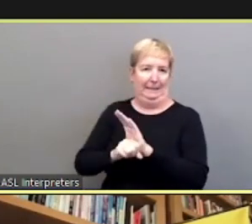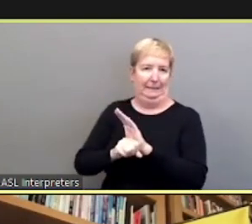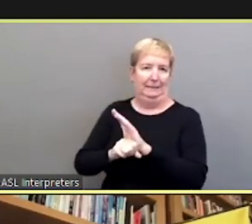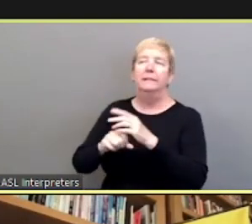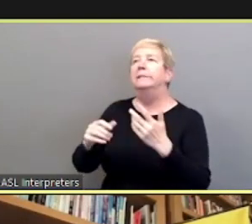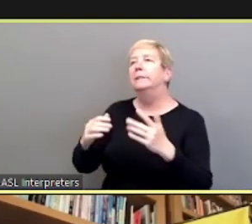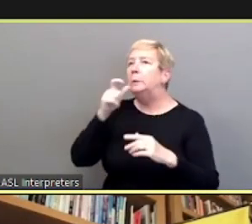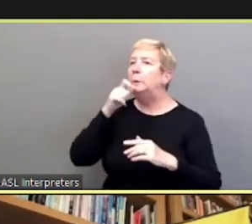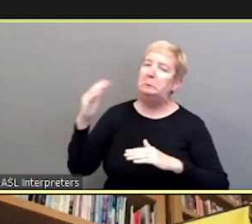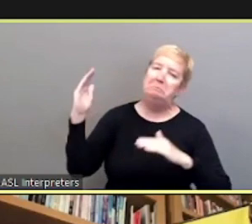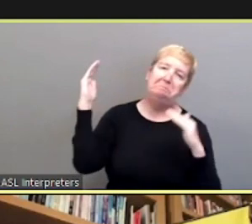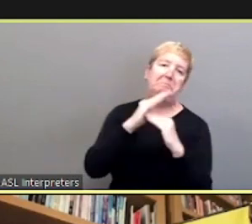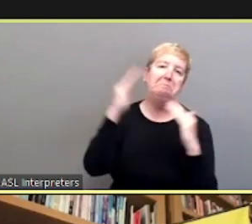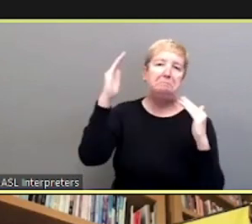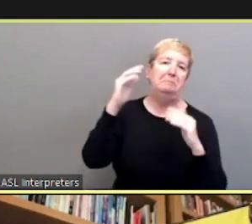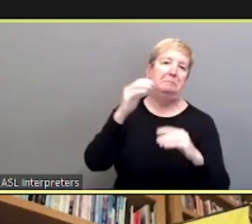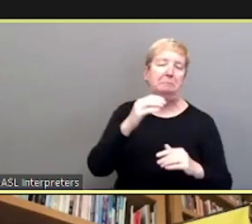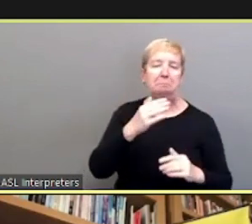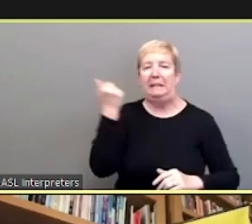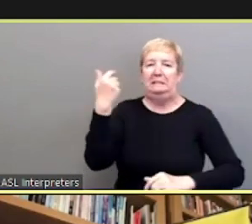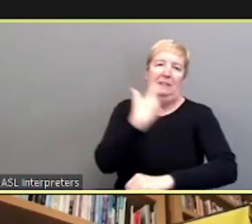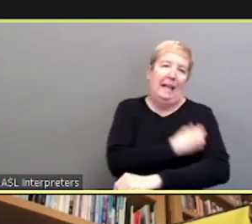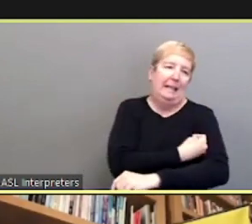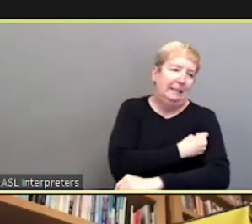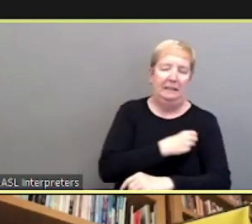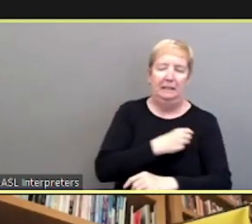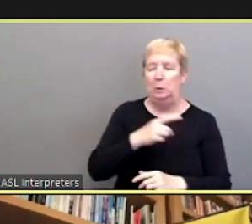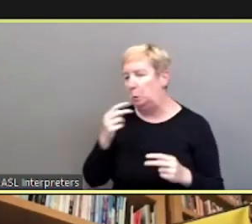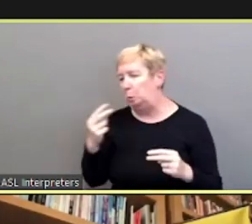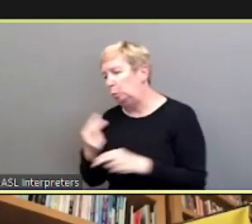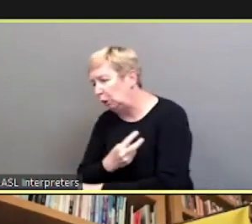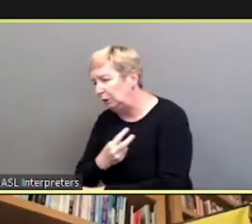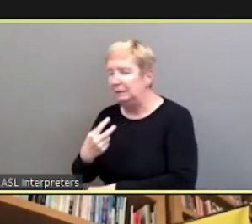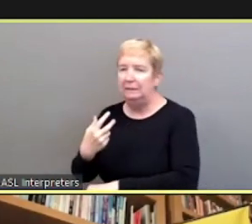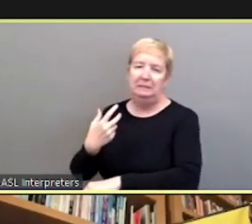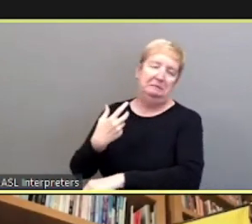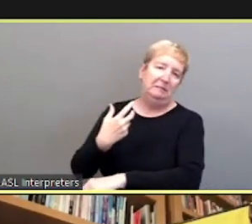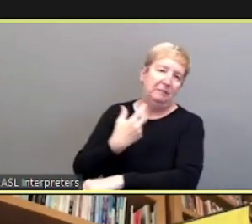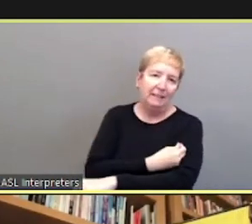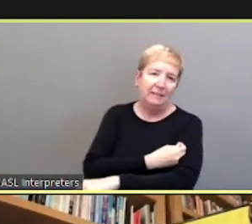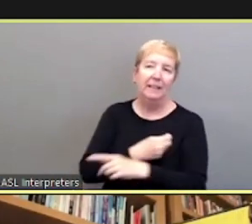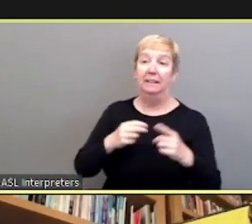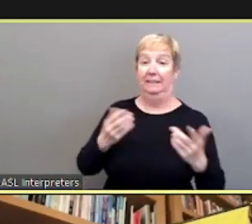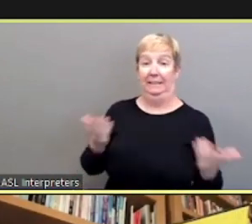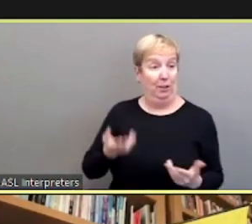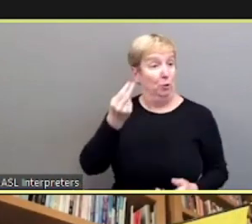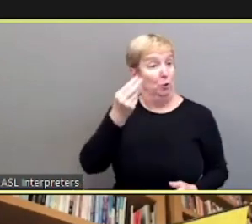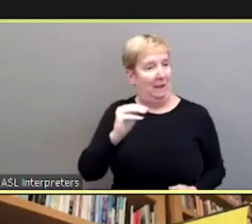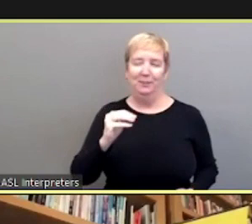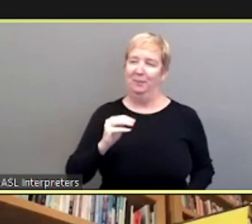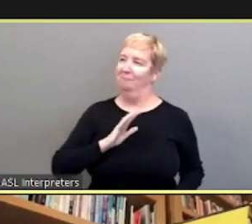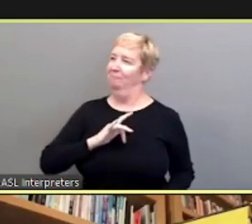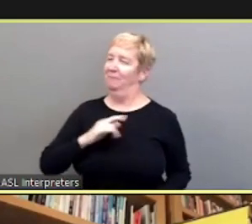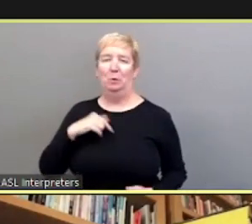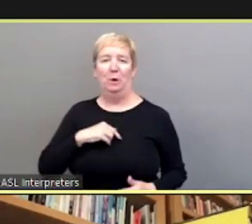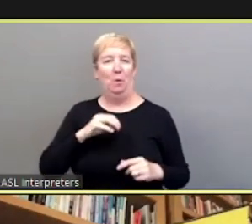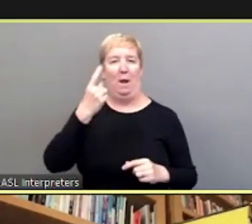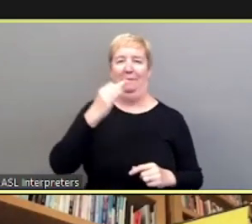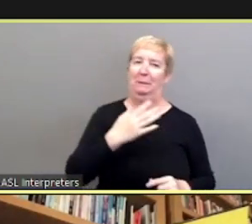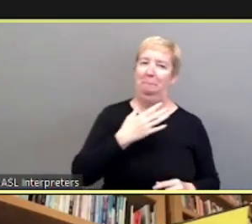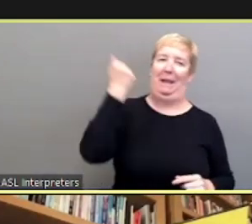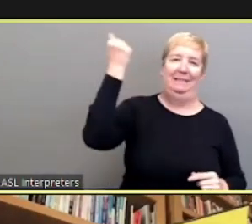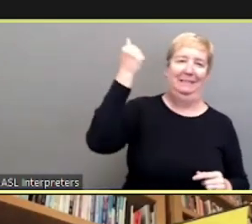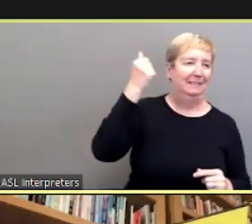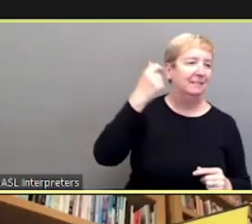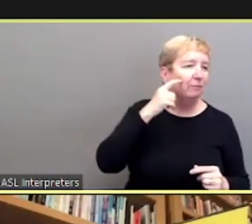rate states to the lowest. You can see New Mexico, we're privileged to be in one of the highest vaccination rate states for 12 and